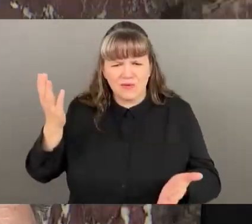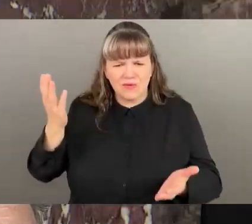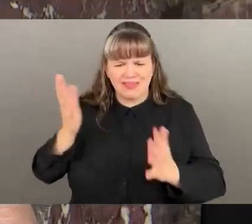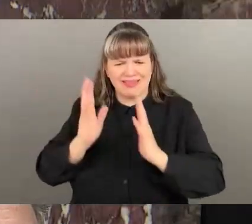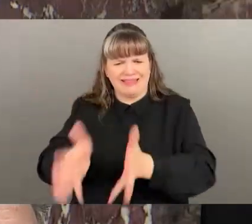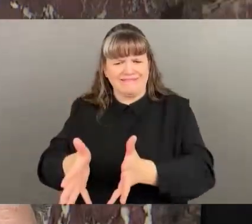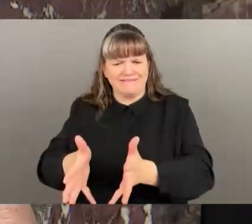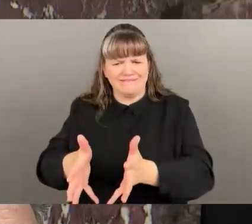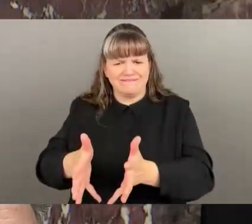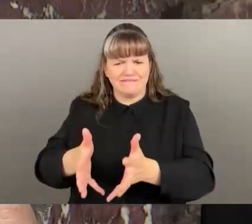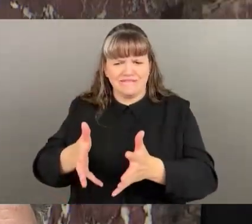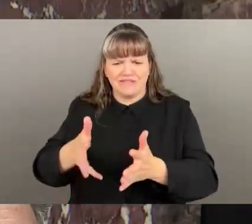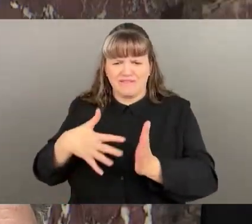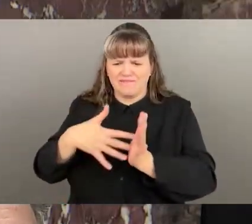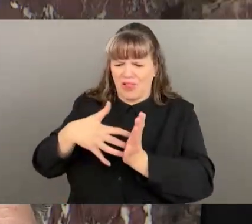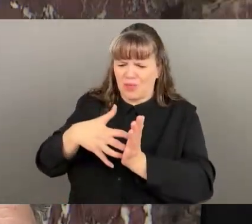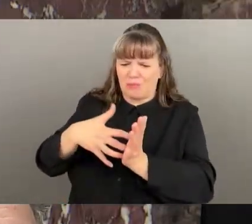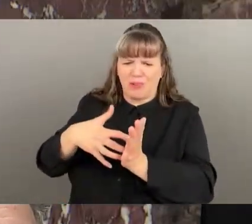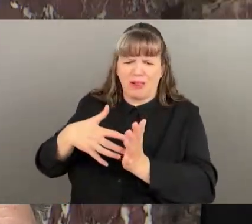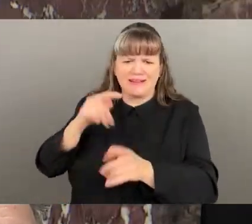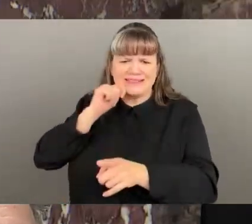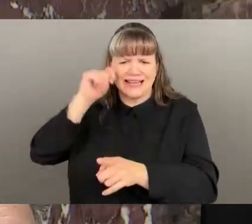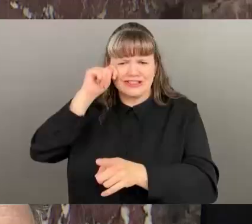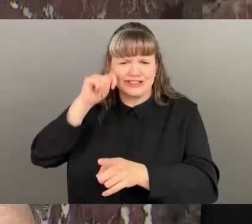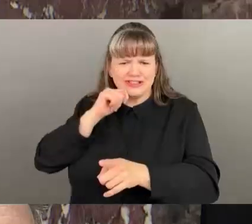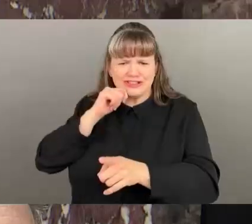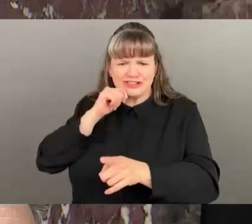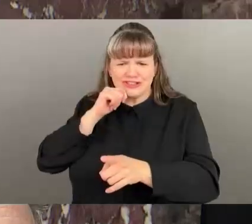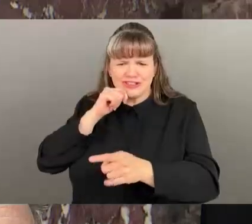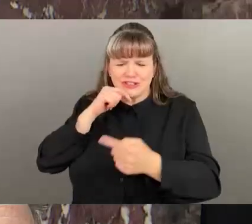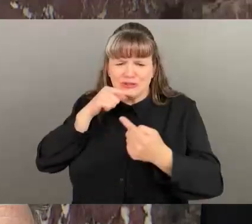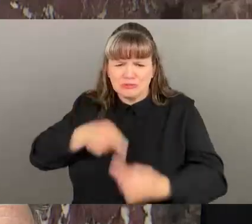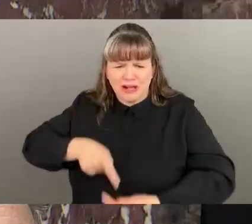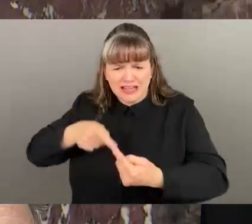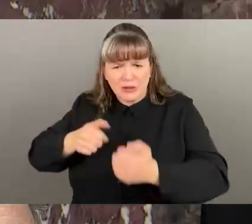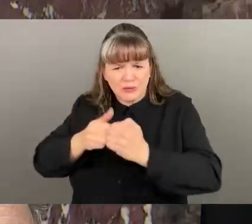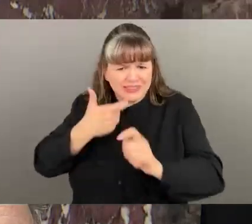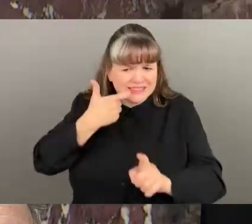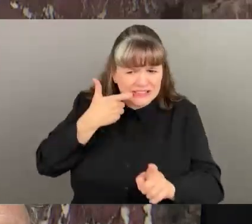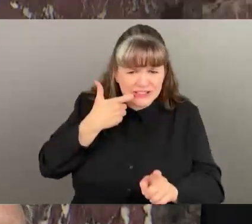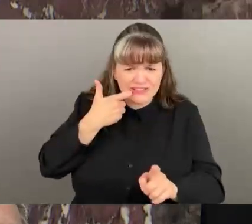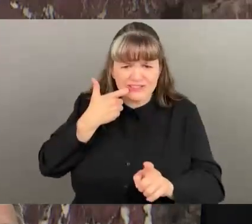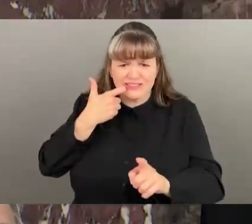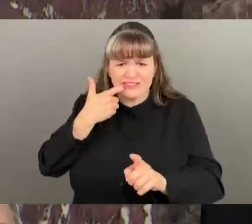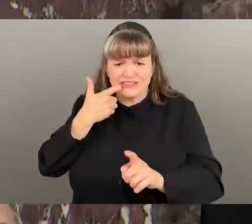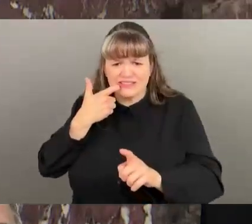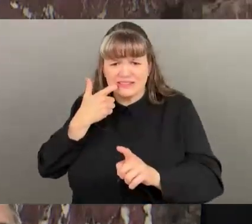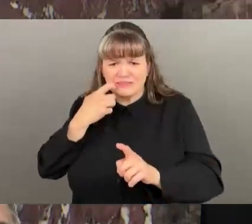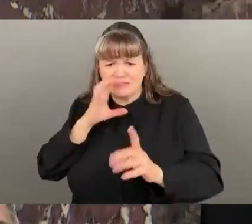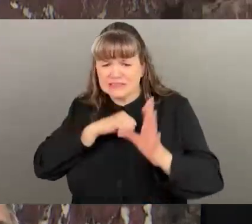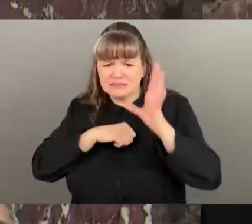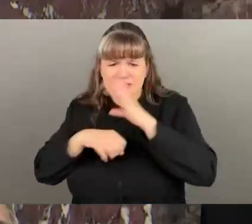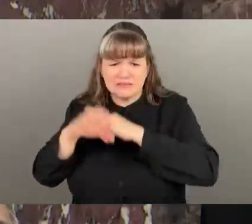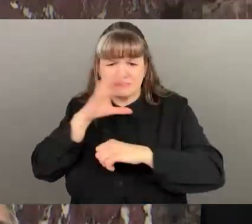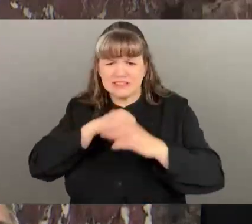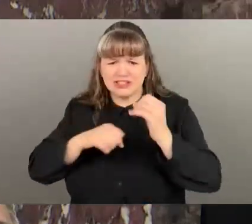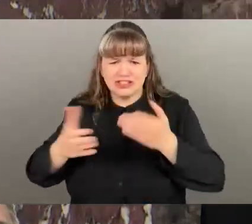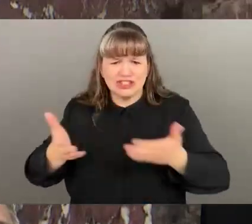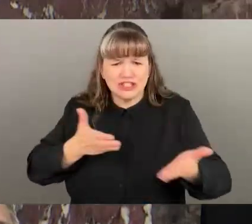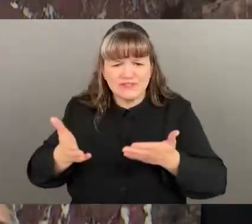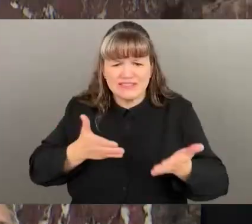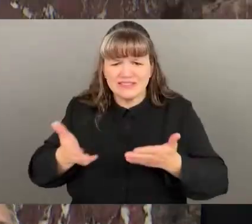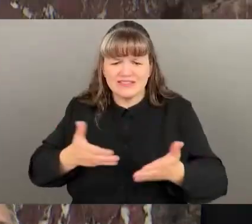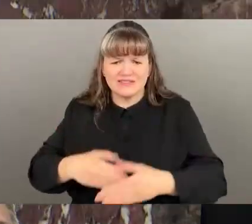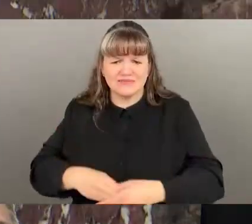struggling to overcome addiction fall through every crack, only to end up in a drug camp